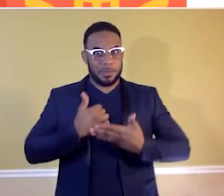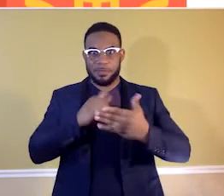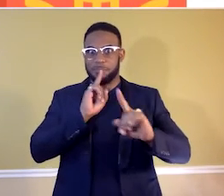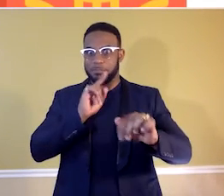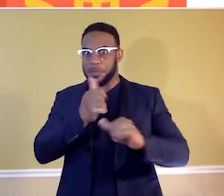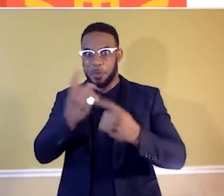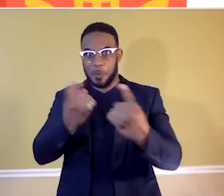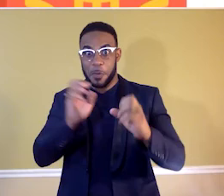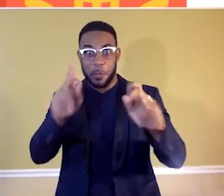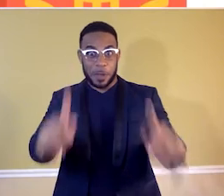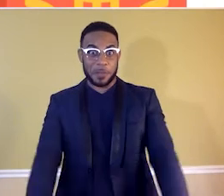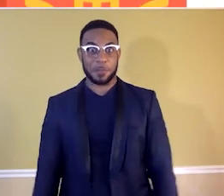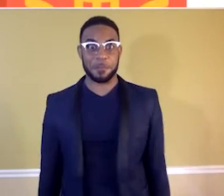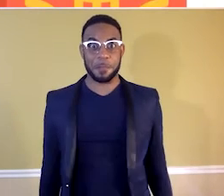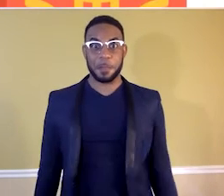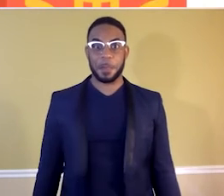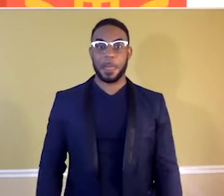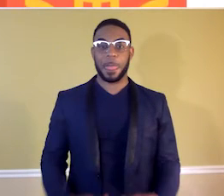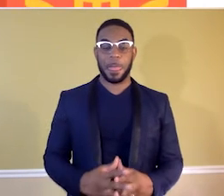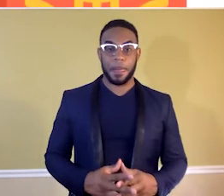answer any questions.